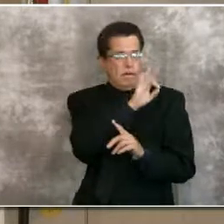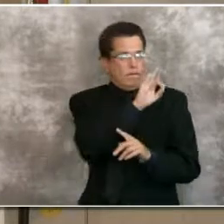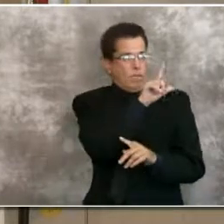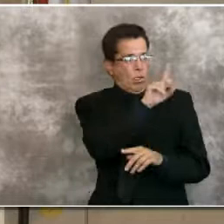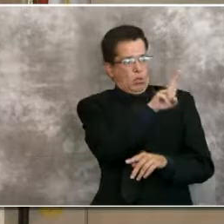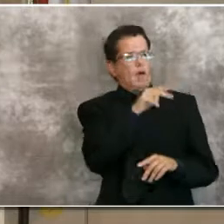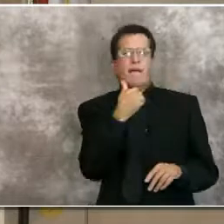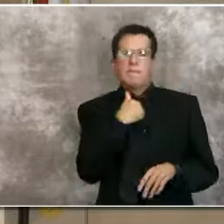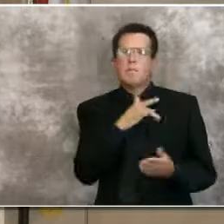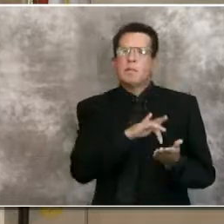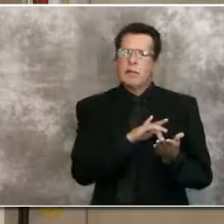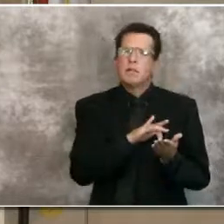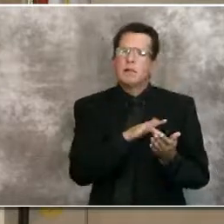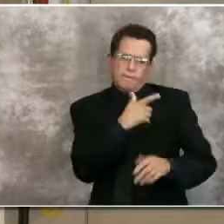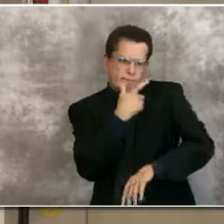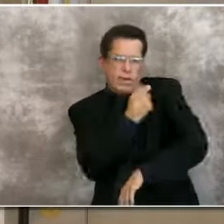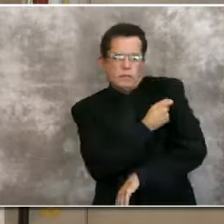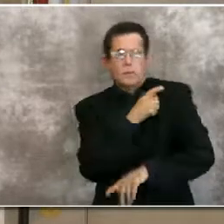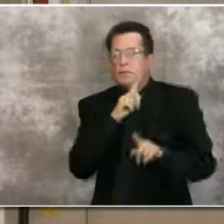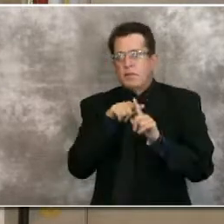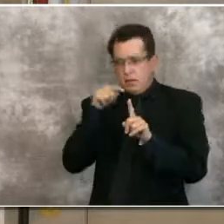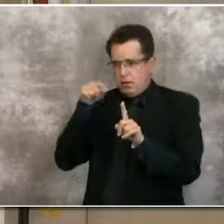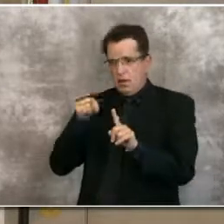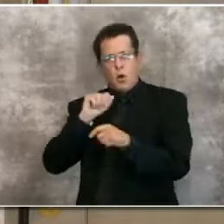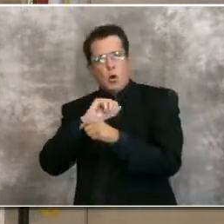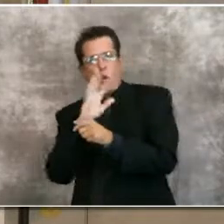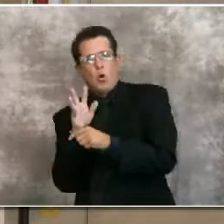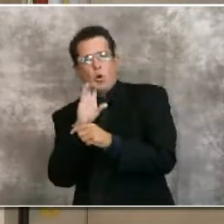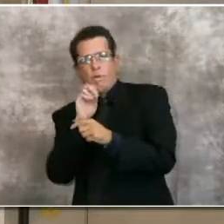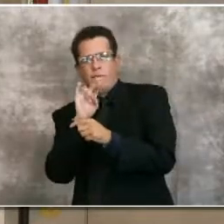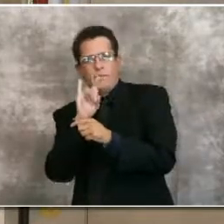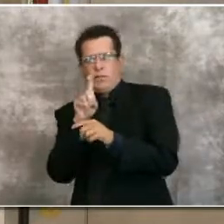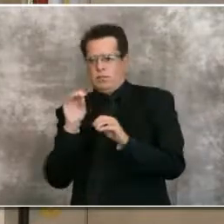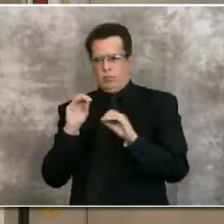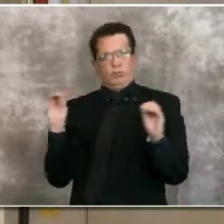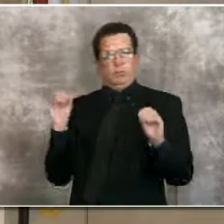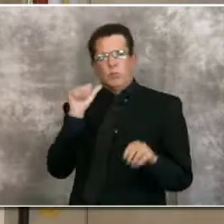We do not have that as much for COVID-19.